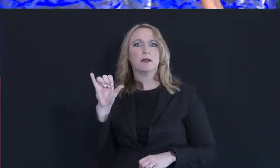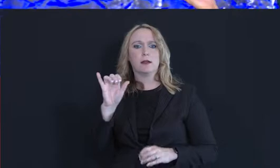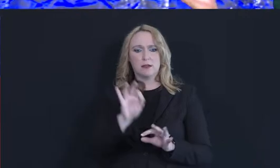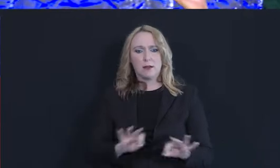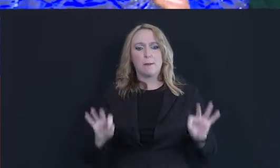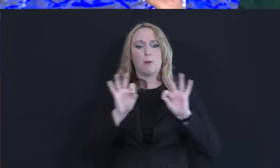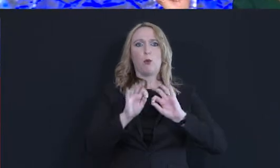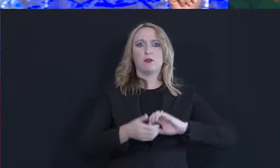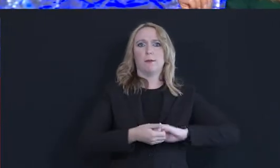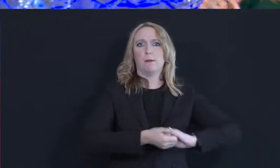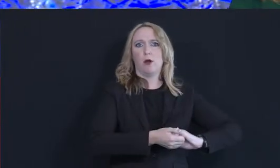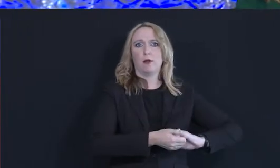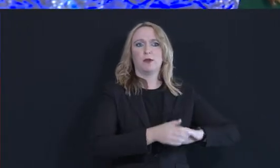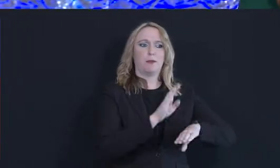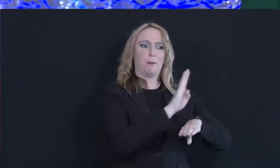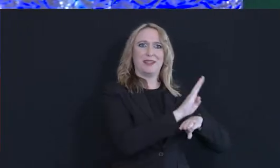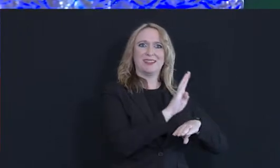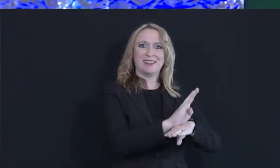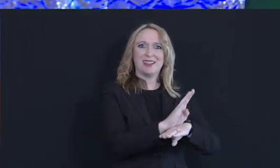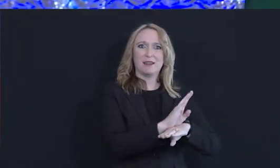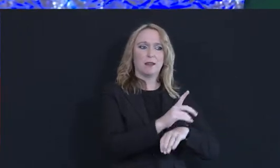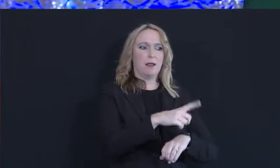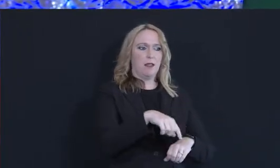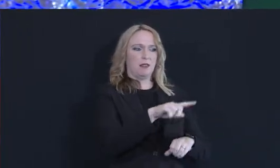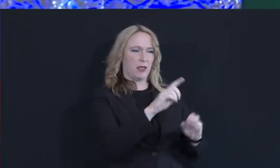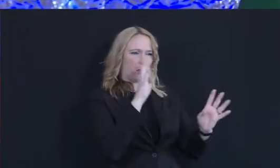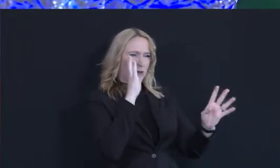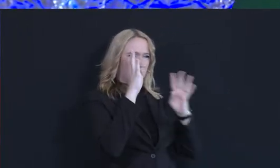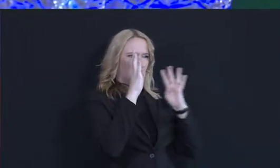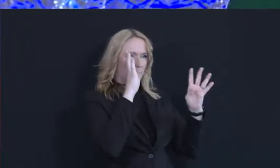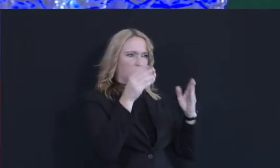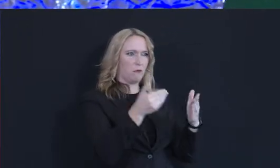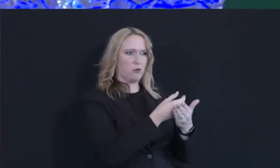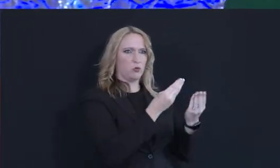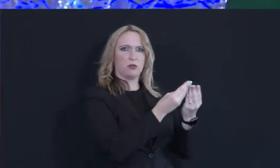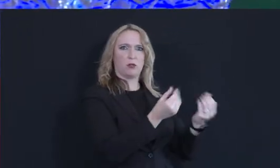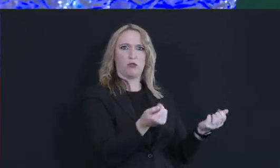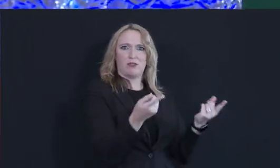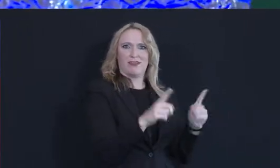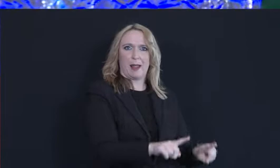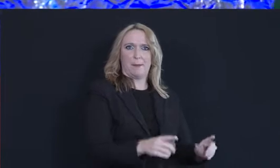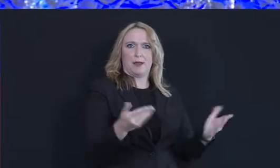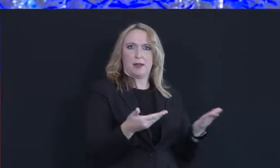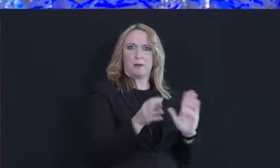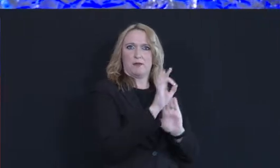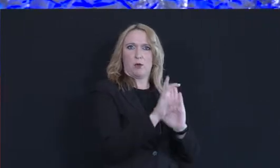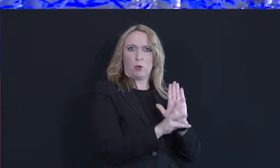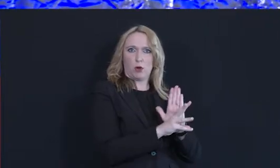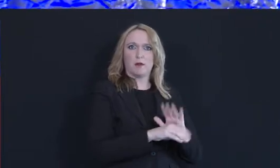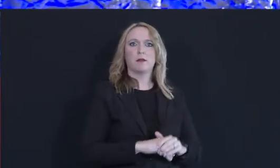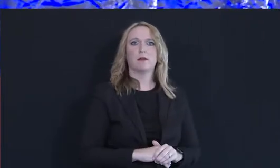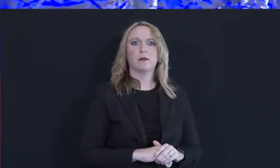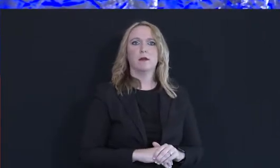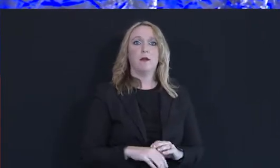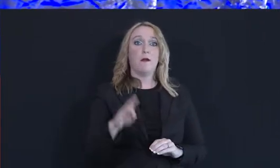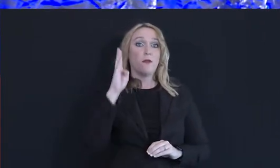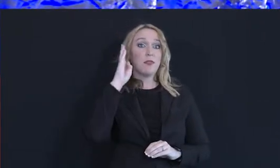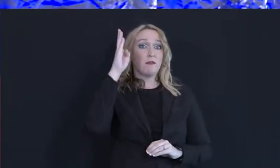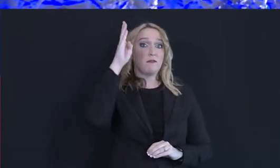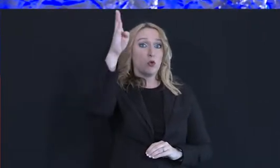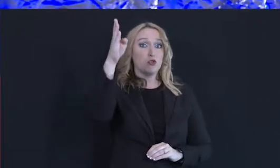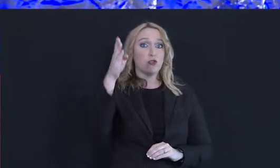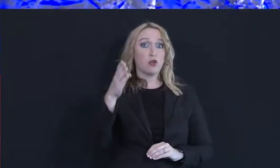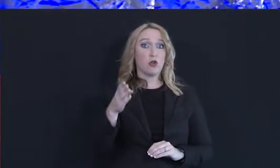companies like these you'll see that are incubating Solutions in our own backyard because the future of Mobility is right here in Fort